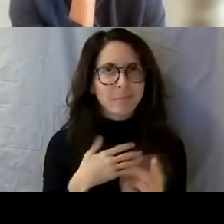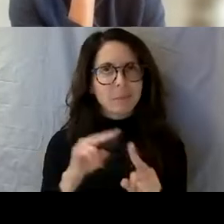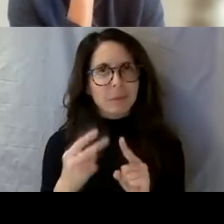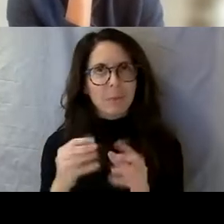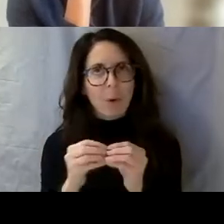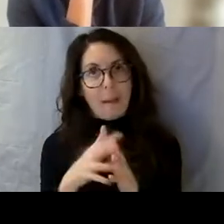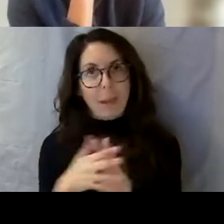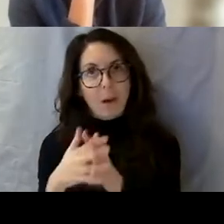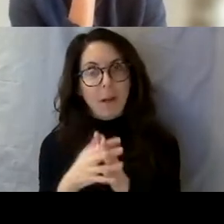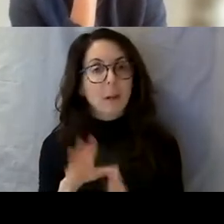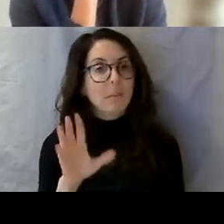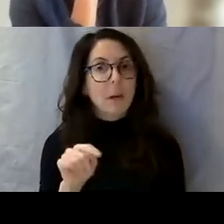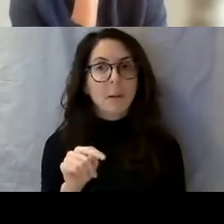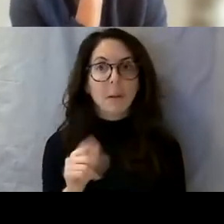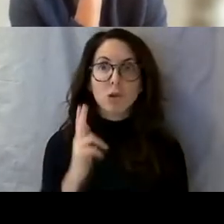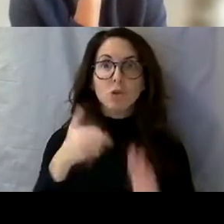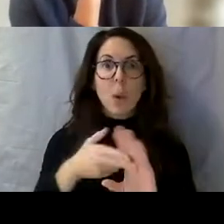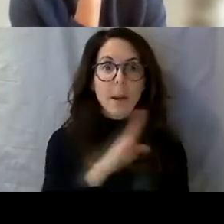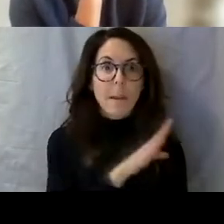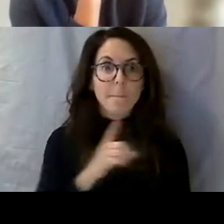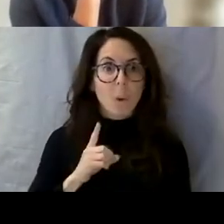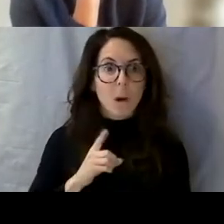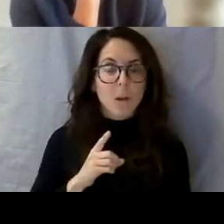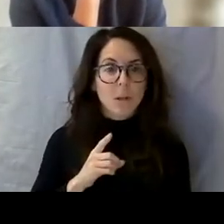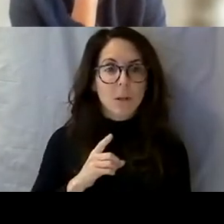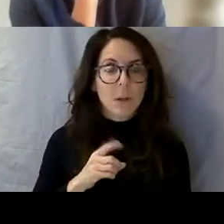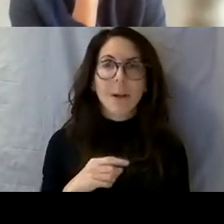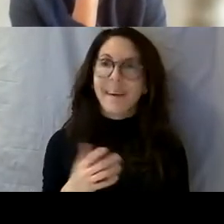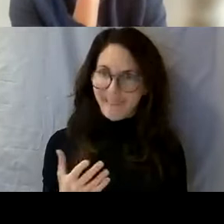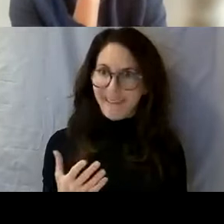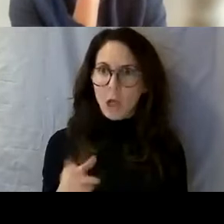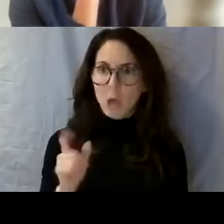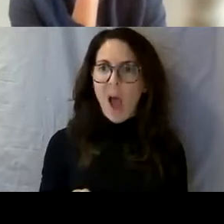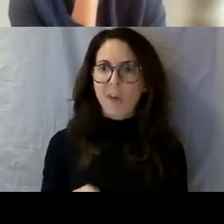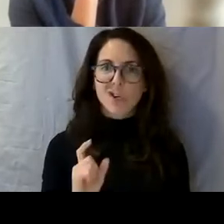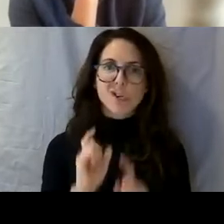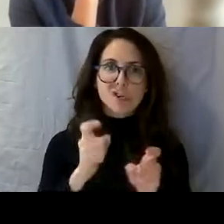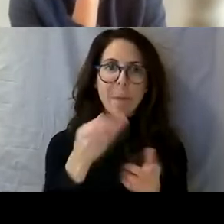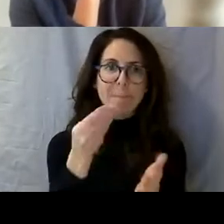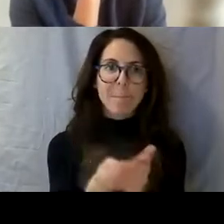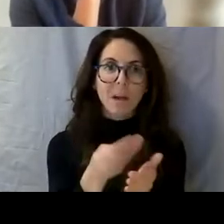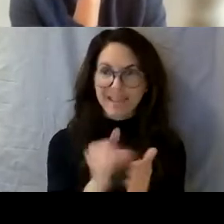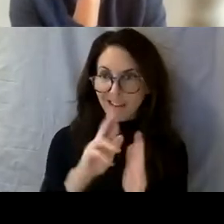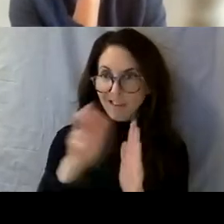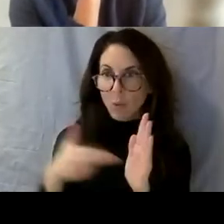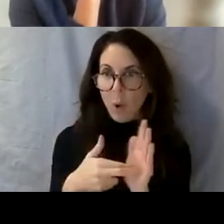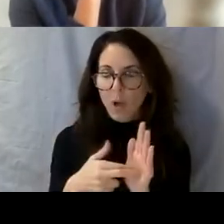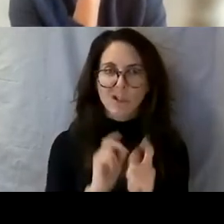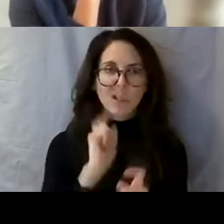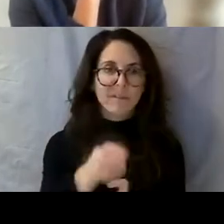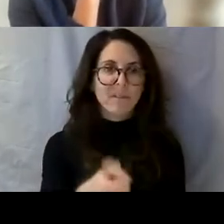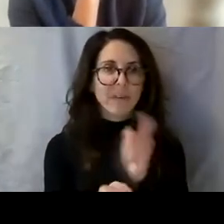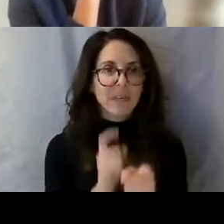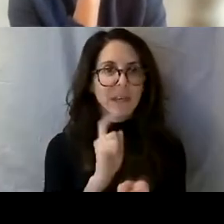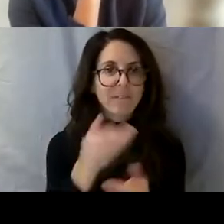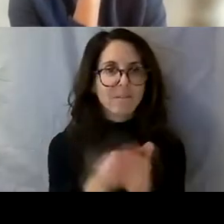you don't get to join one of those boards unless you're prepared to write a very big check. And that's essentially your role, is to write big checks or to get other